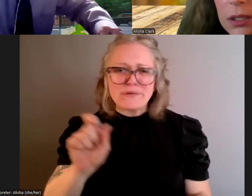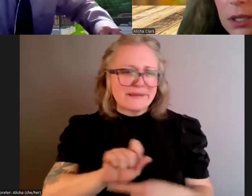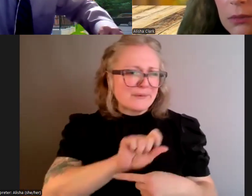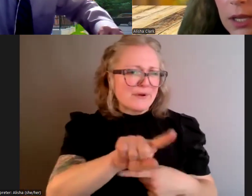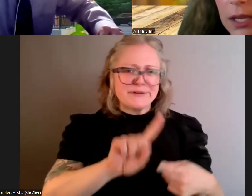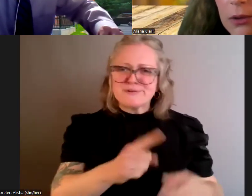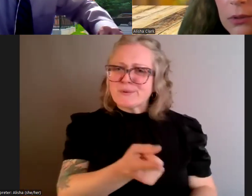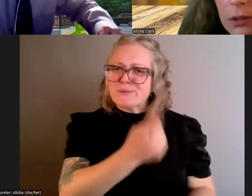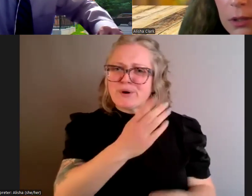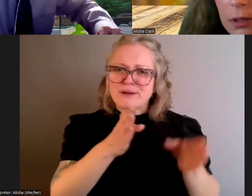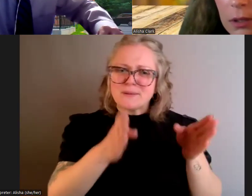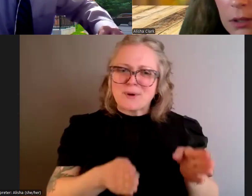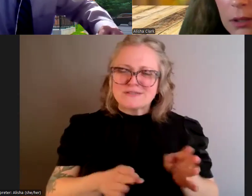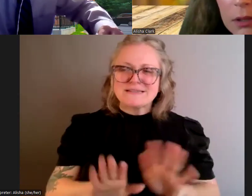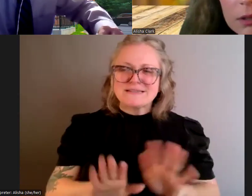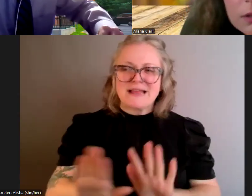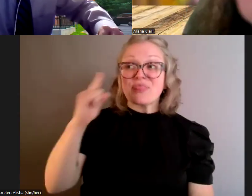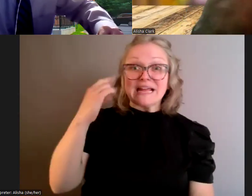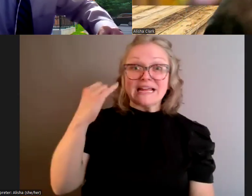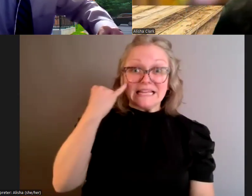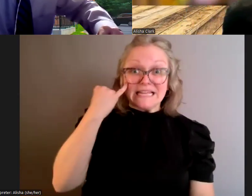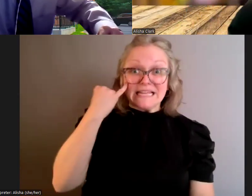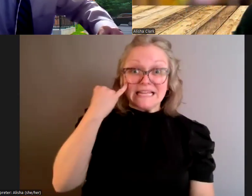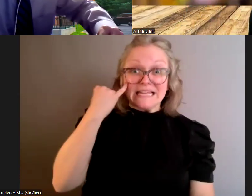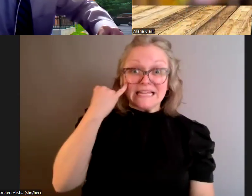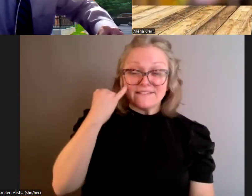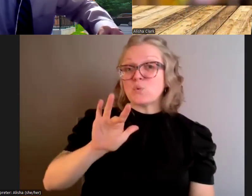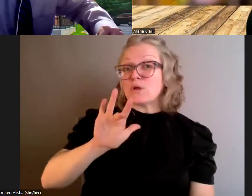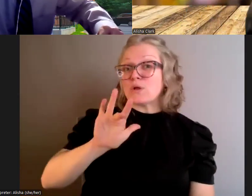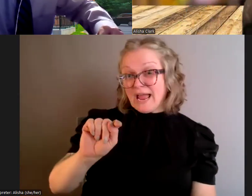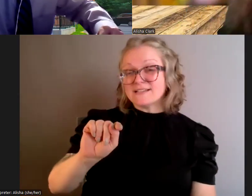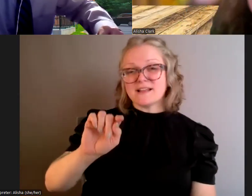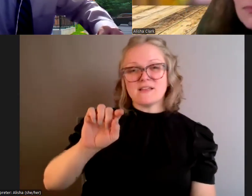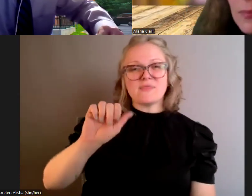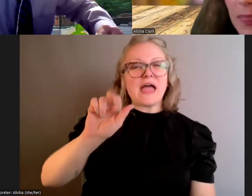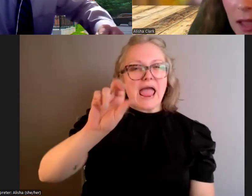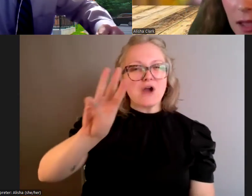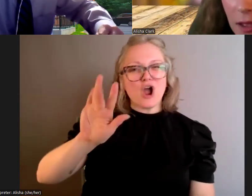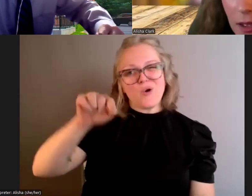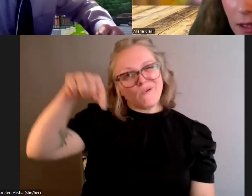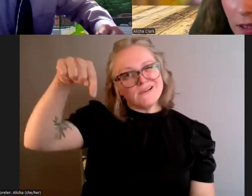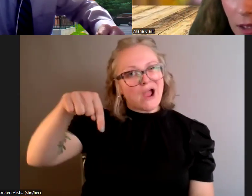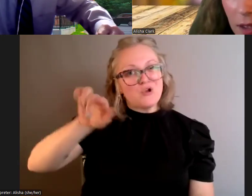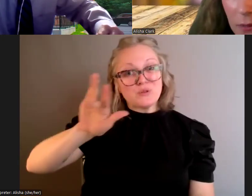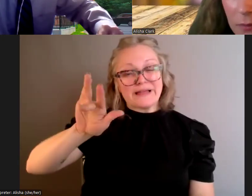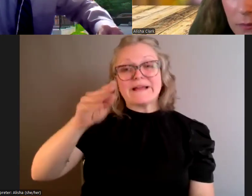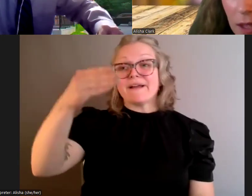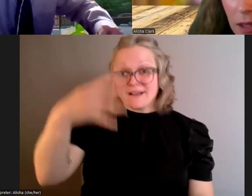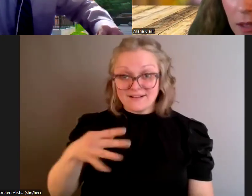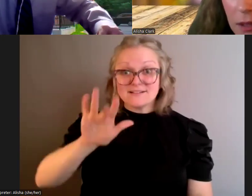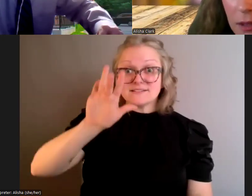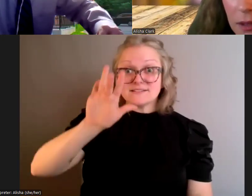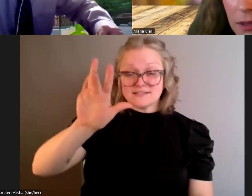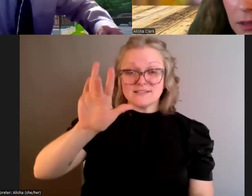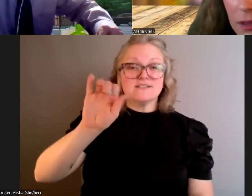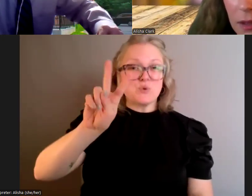person. Okay. I think if you click on the chat, if you click that arrow, the down arrow, and you click to everybody, it'll send